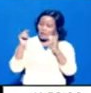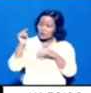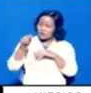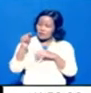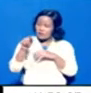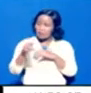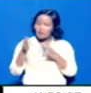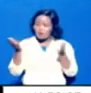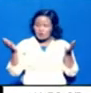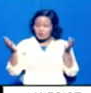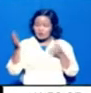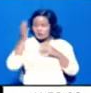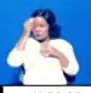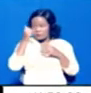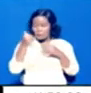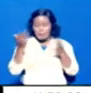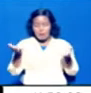for